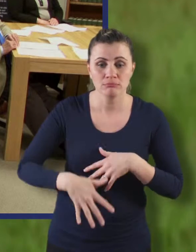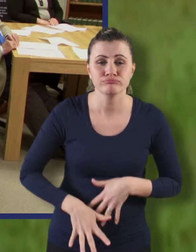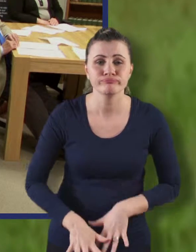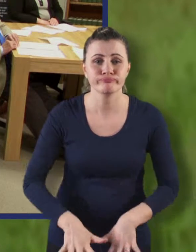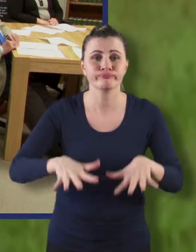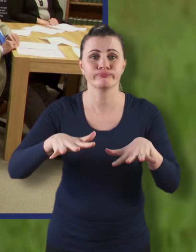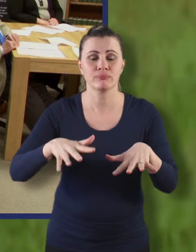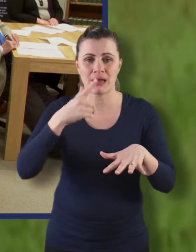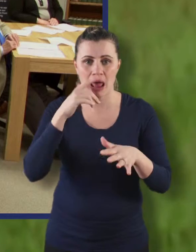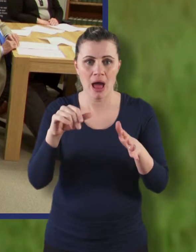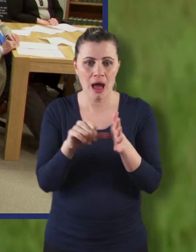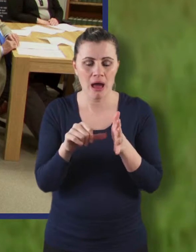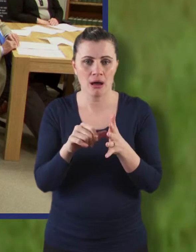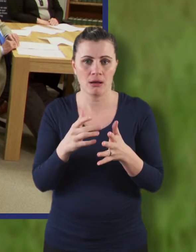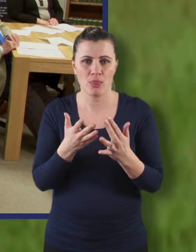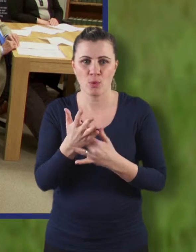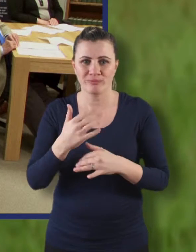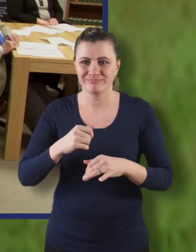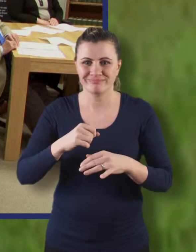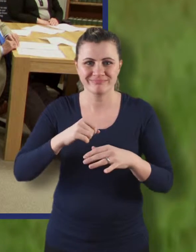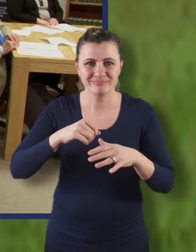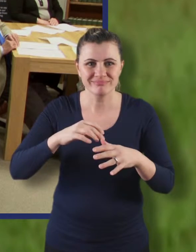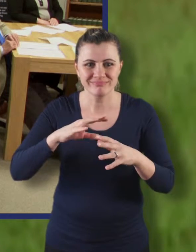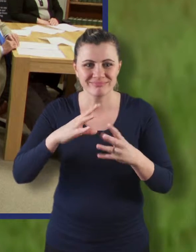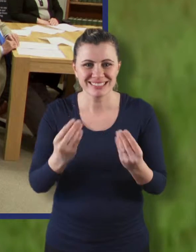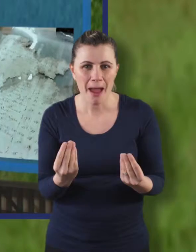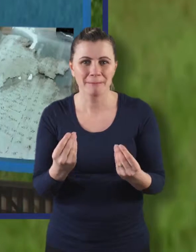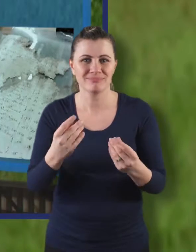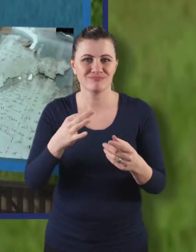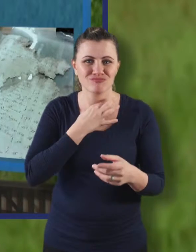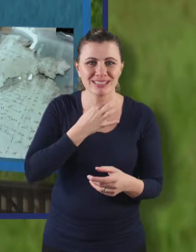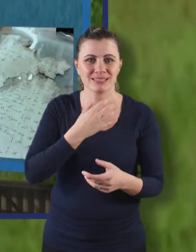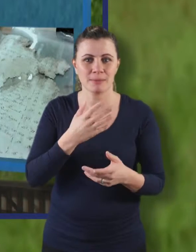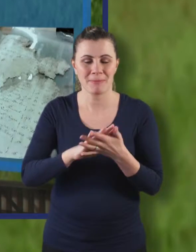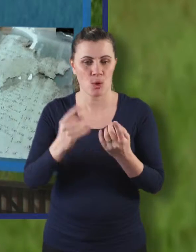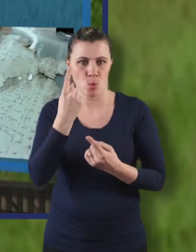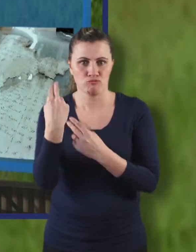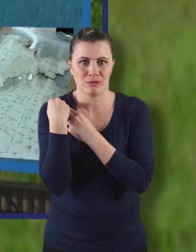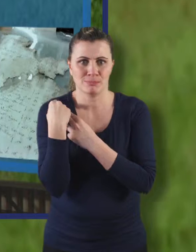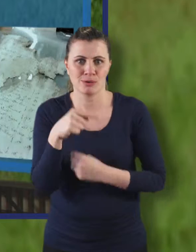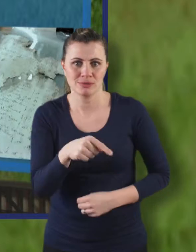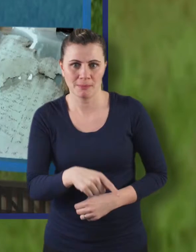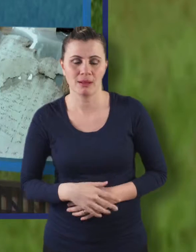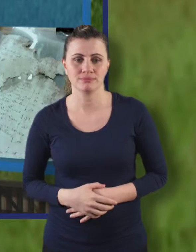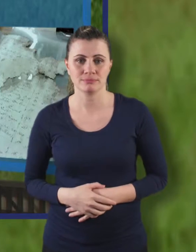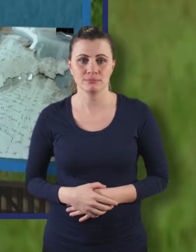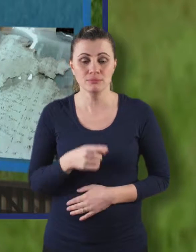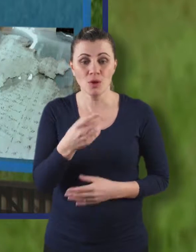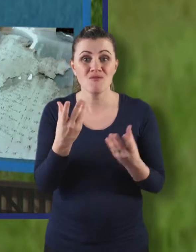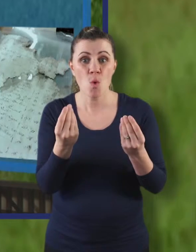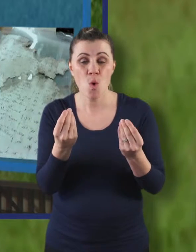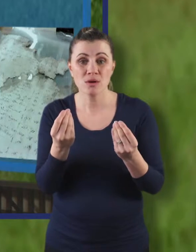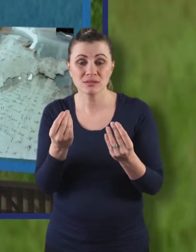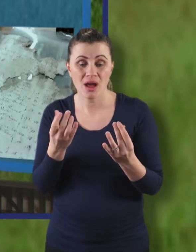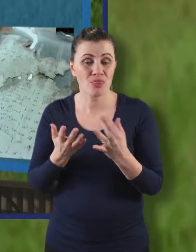guttering, so make sure you have a maintenance contract and someone who's responsible for that. If water gets into your building, you may end up with mould growth, and that